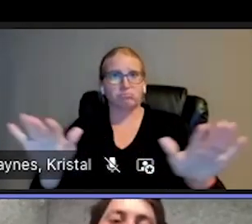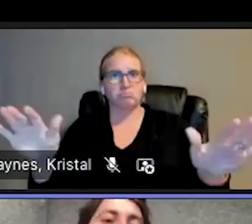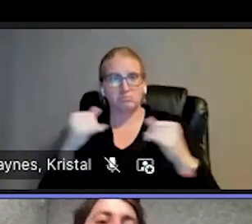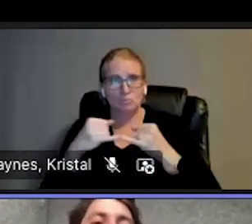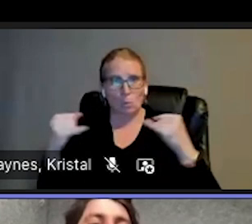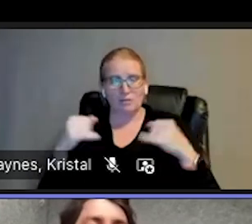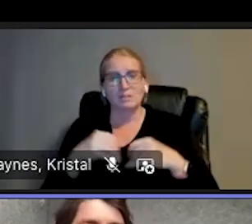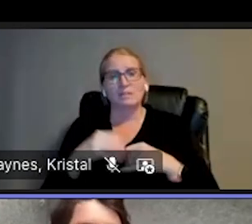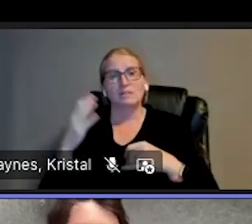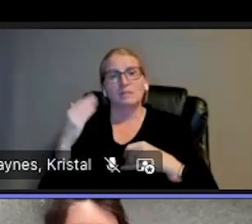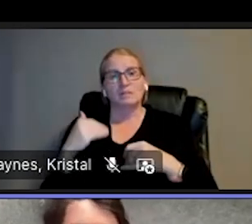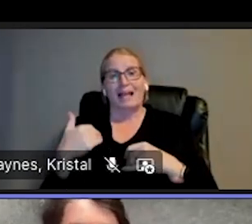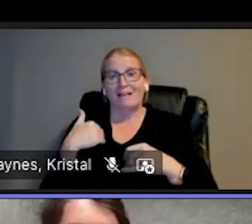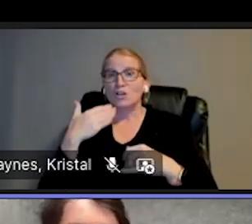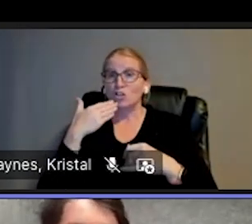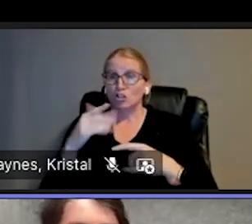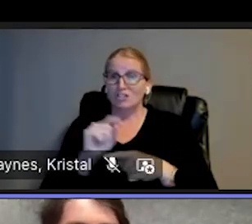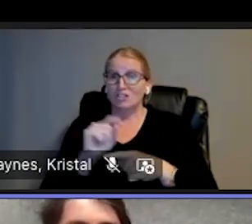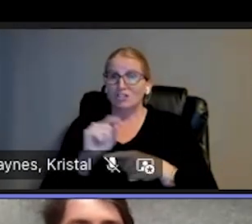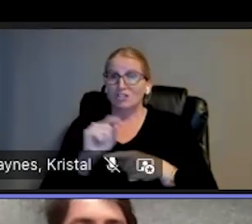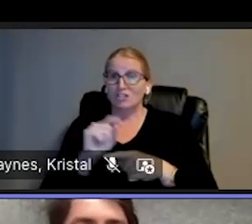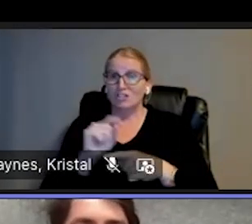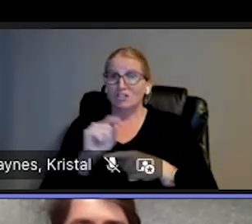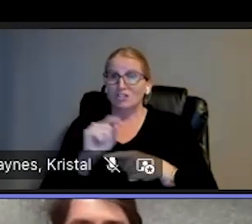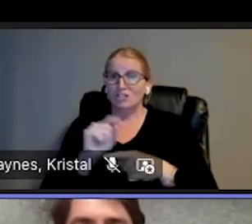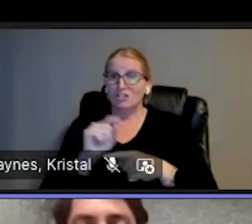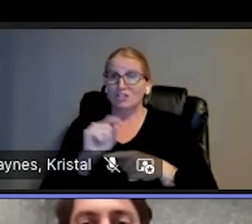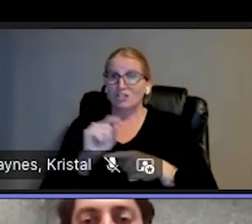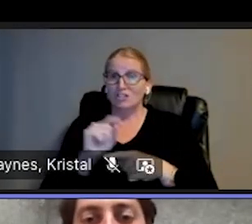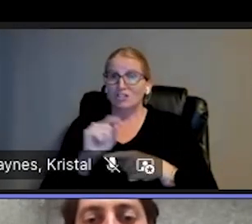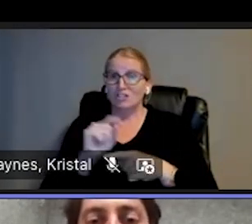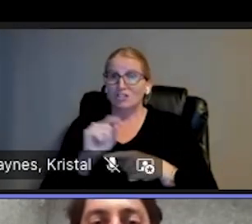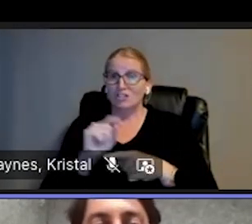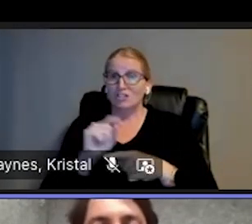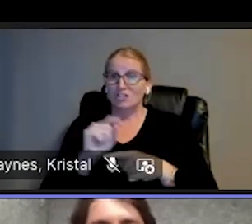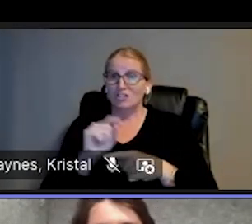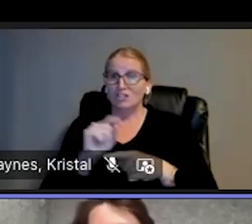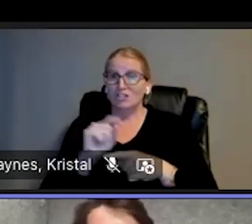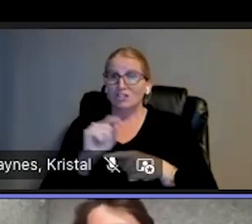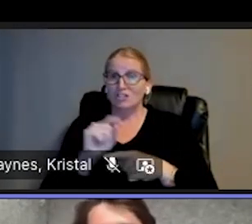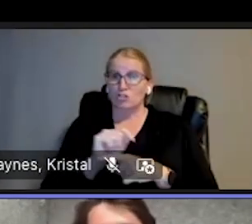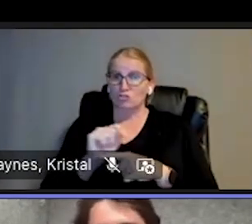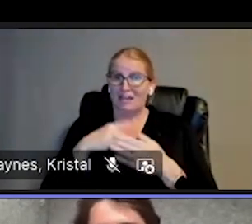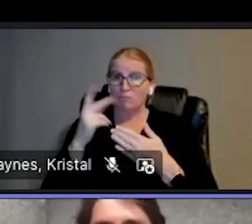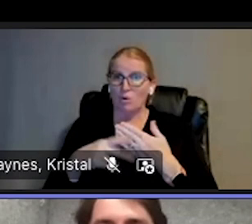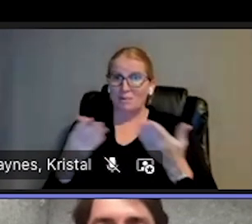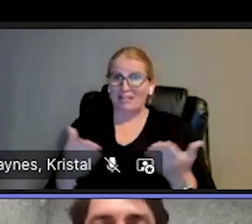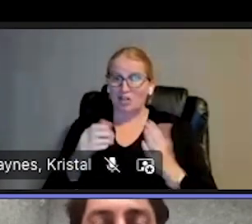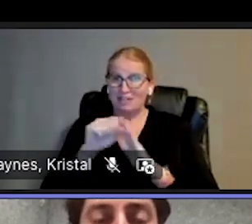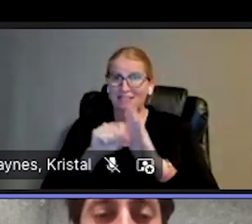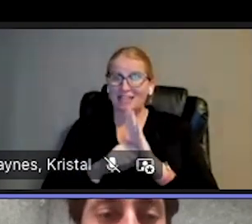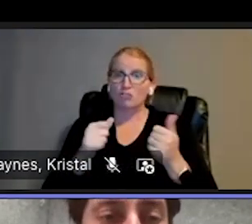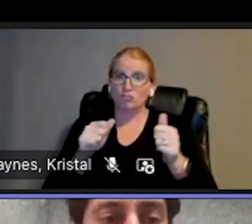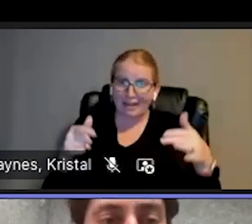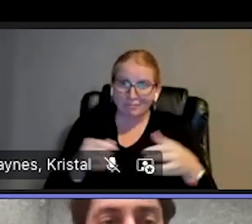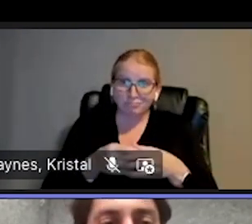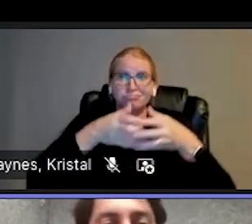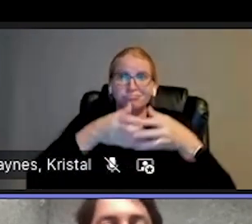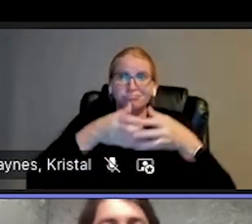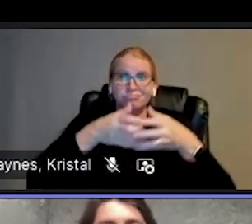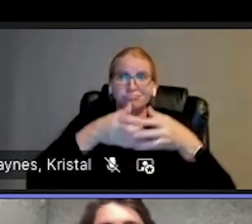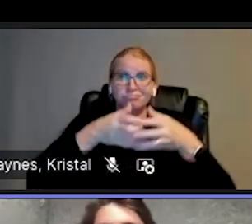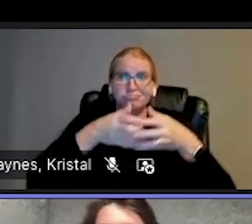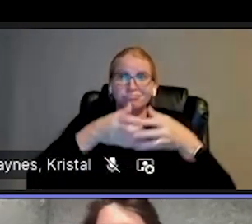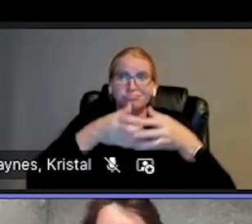training programs happening in the state to grow the construction workforce. We highly encourage those training